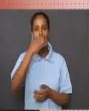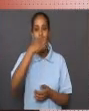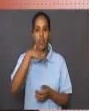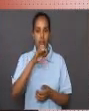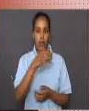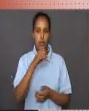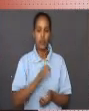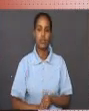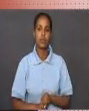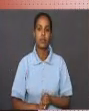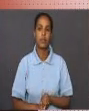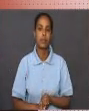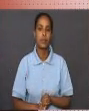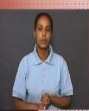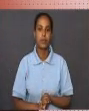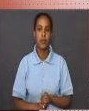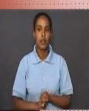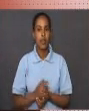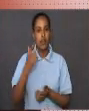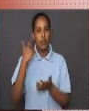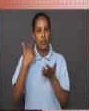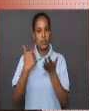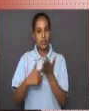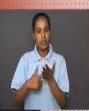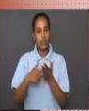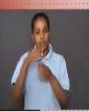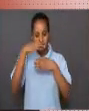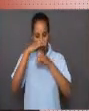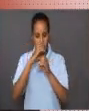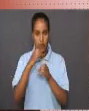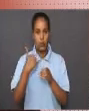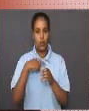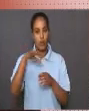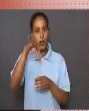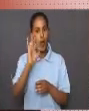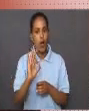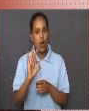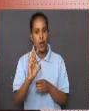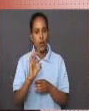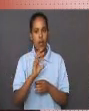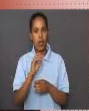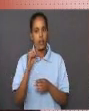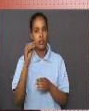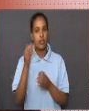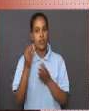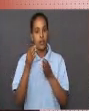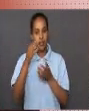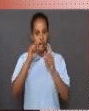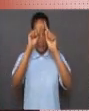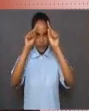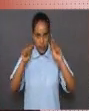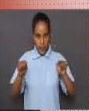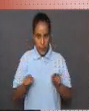investigate the heat of solution. For this experiment, we require an